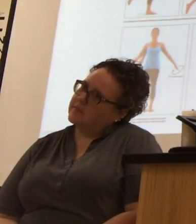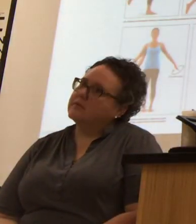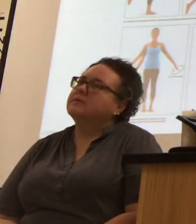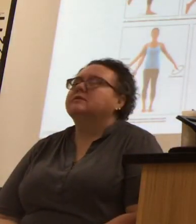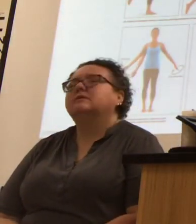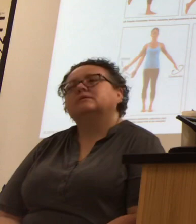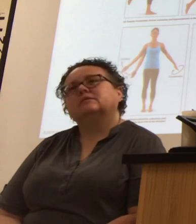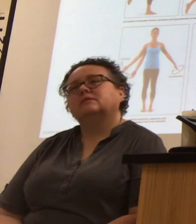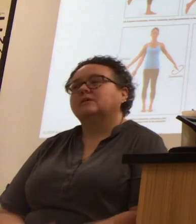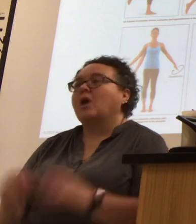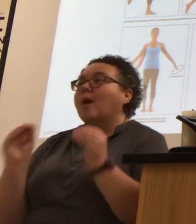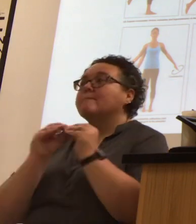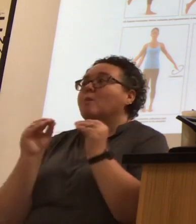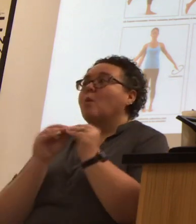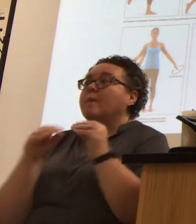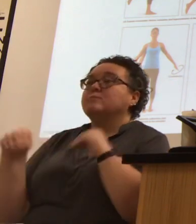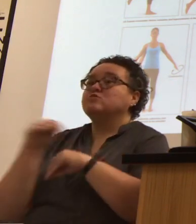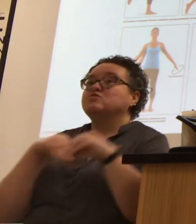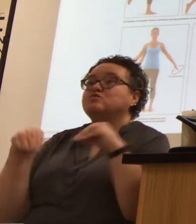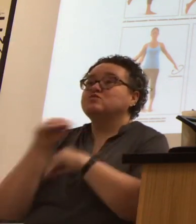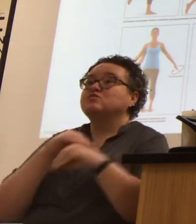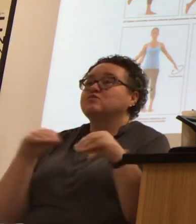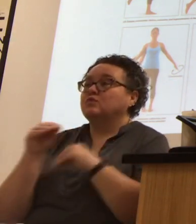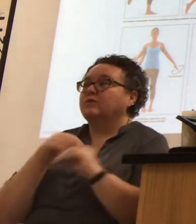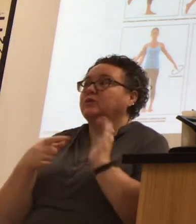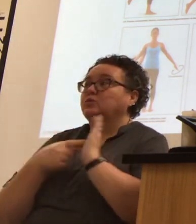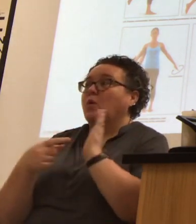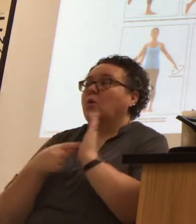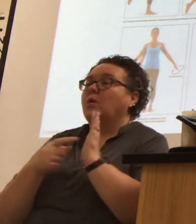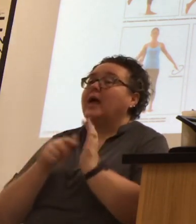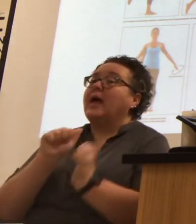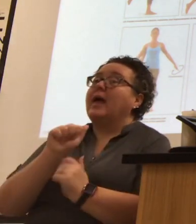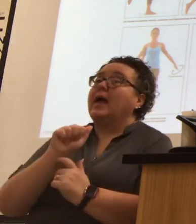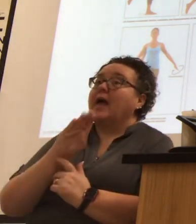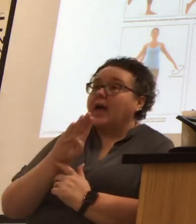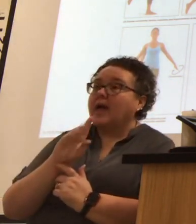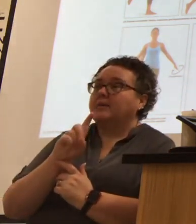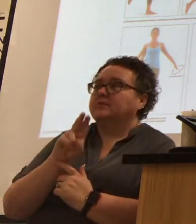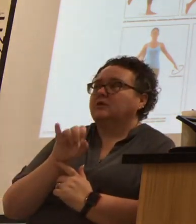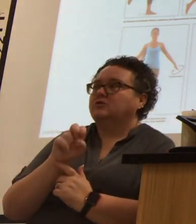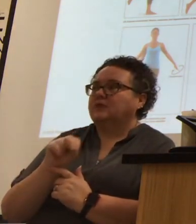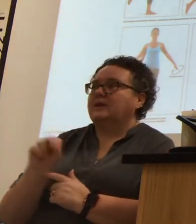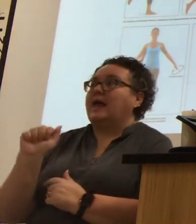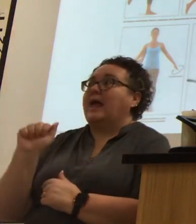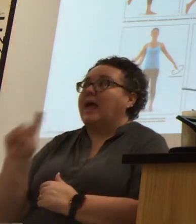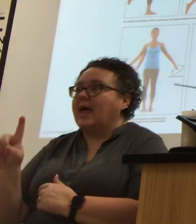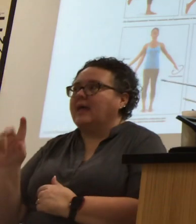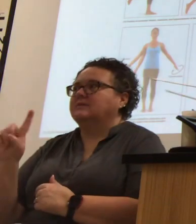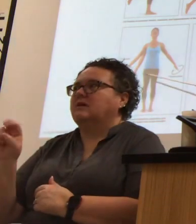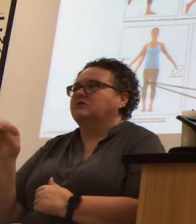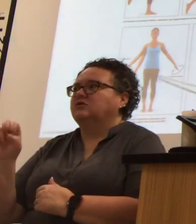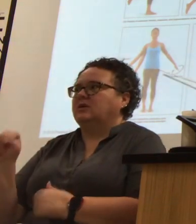couple more movements that they show here. So they do abduction, adduction right here.